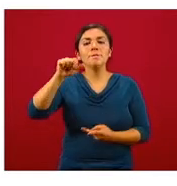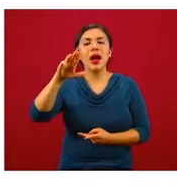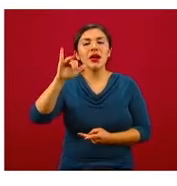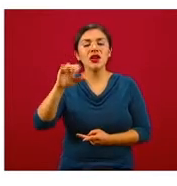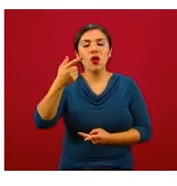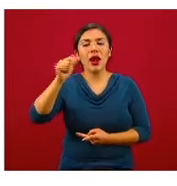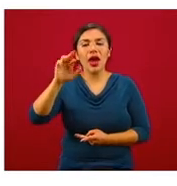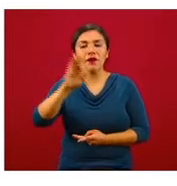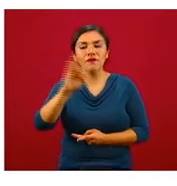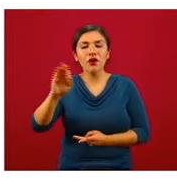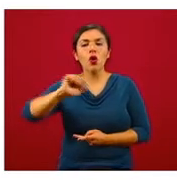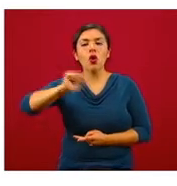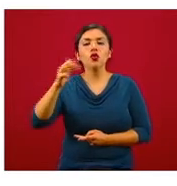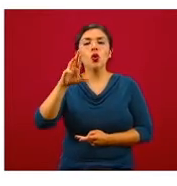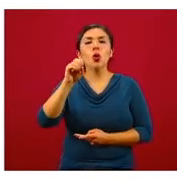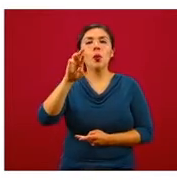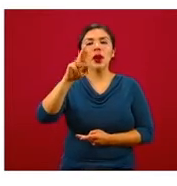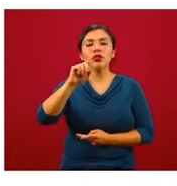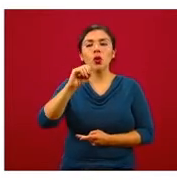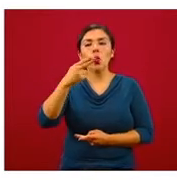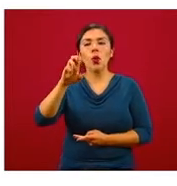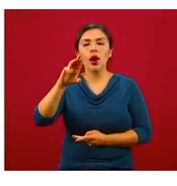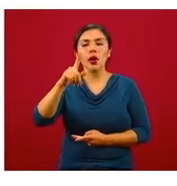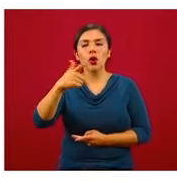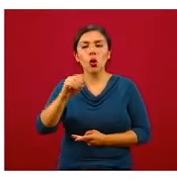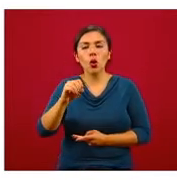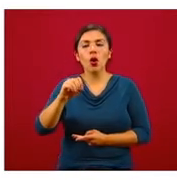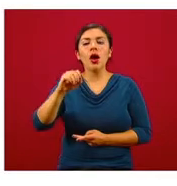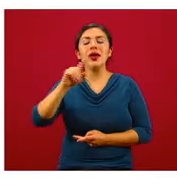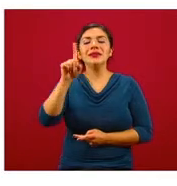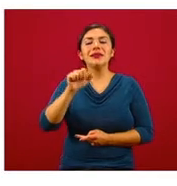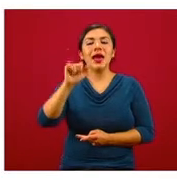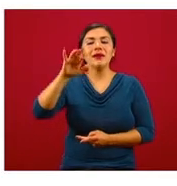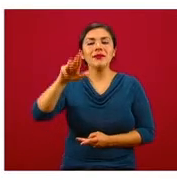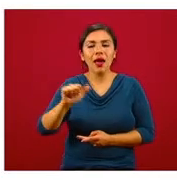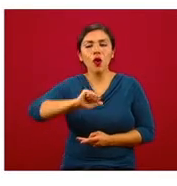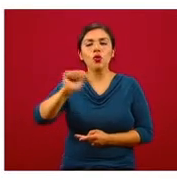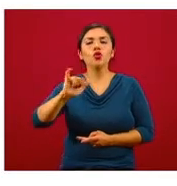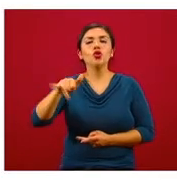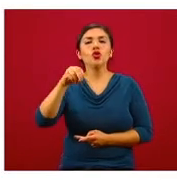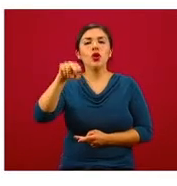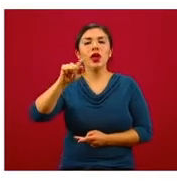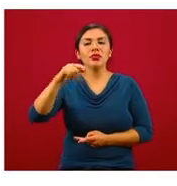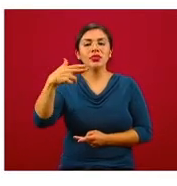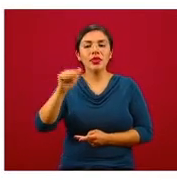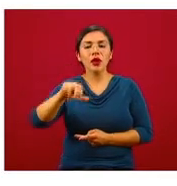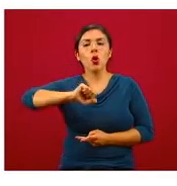Graciela is the one who has been doing the estimates and the calculations together with CIMAT.